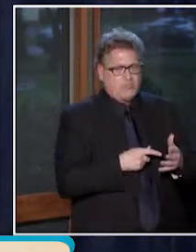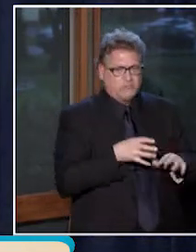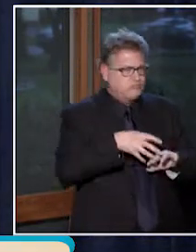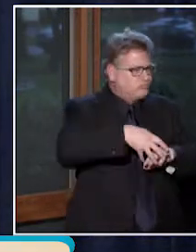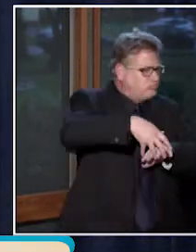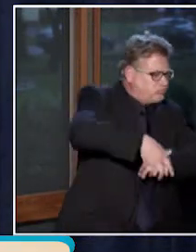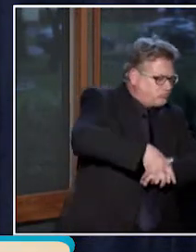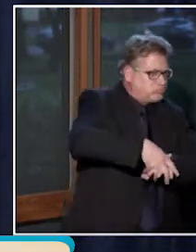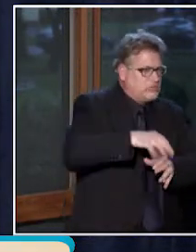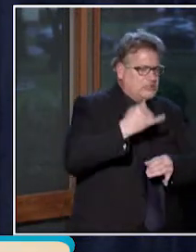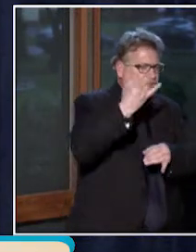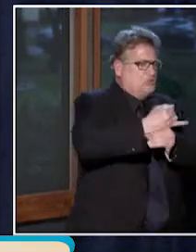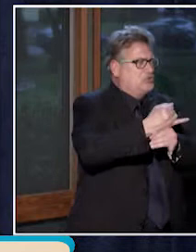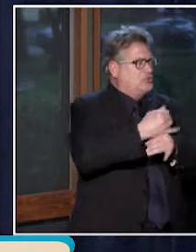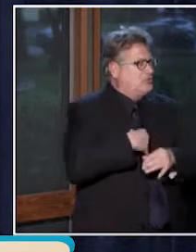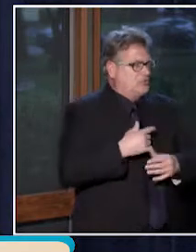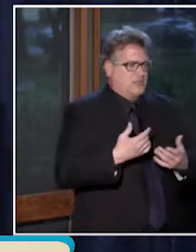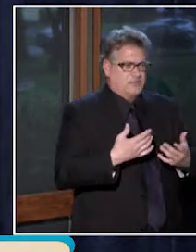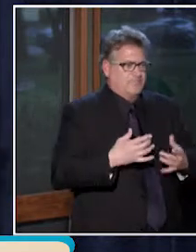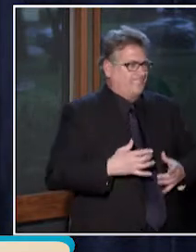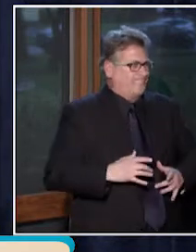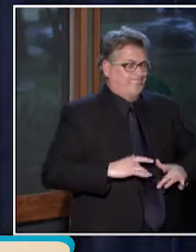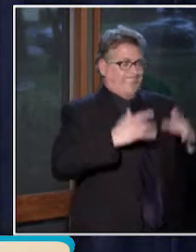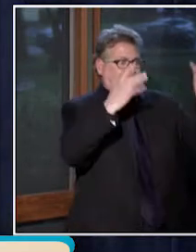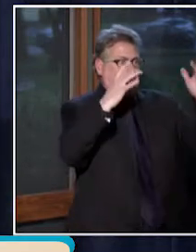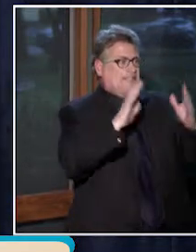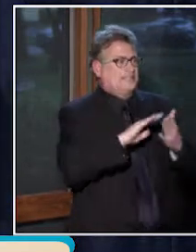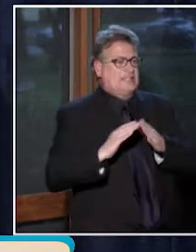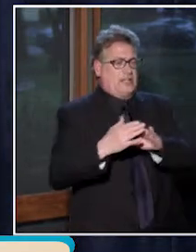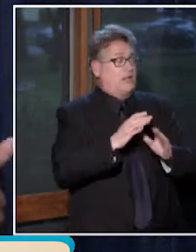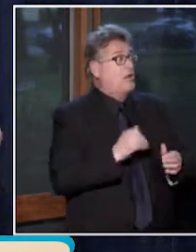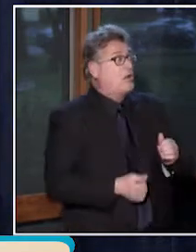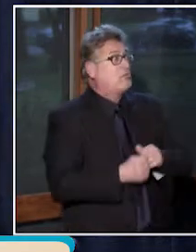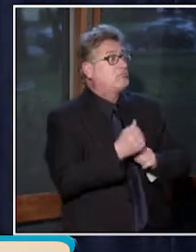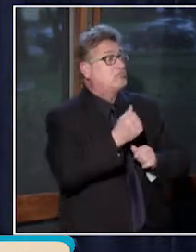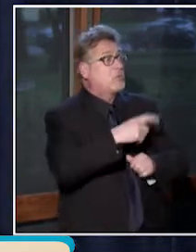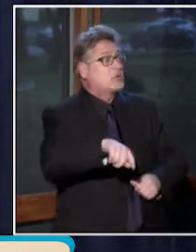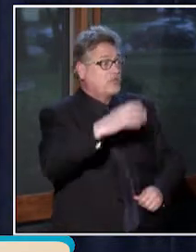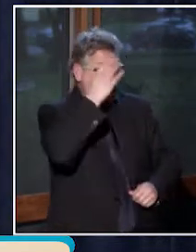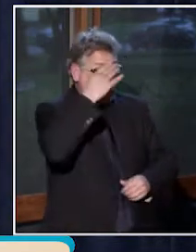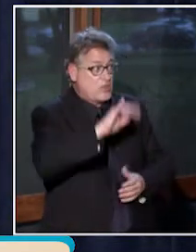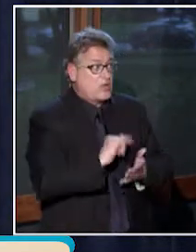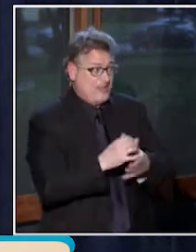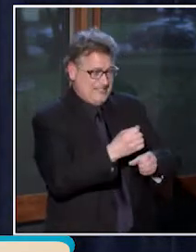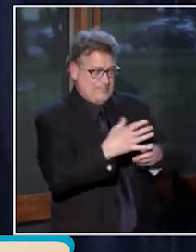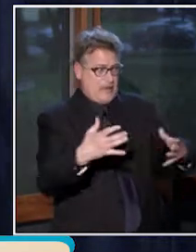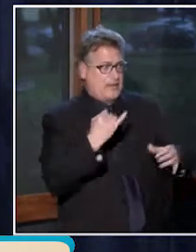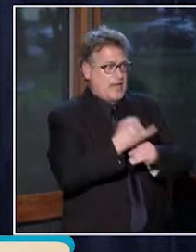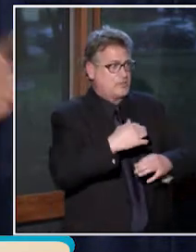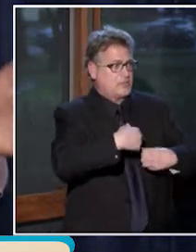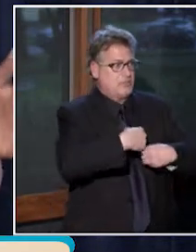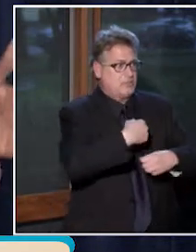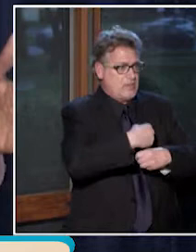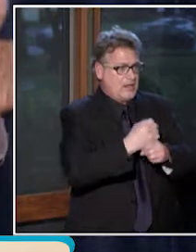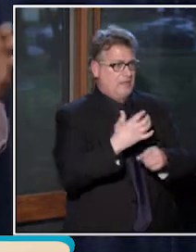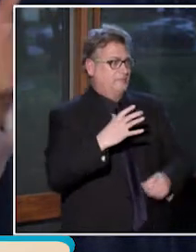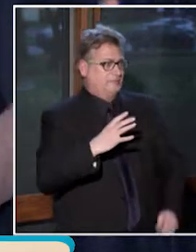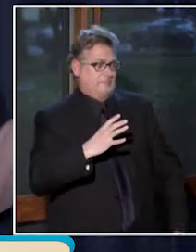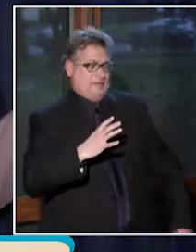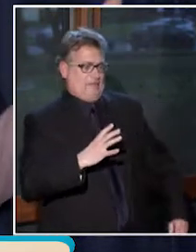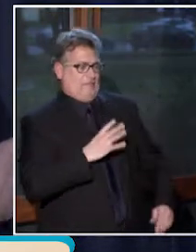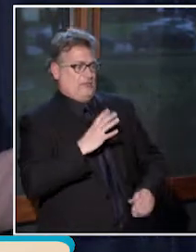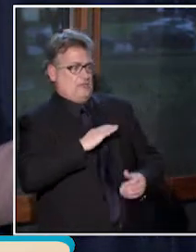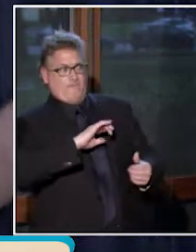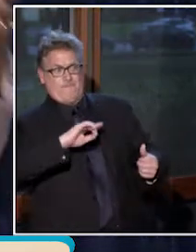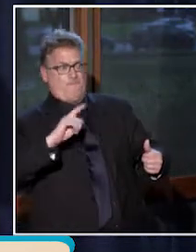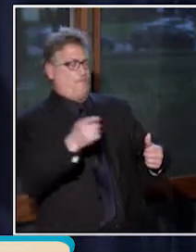institution in this vibrant city. And as many of you may know, we have recently expanded this campus to make it an official, what was first